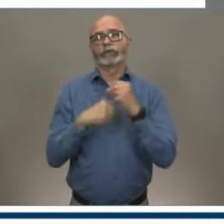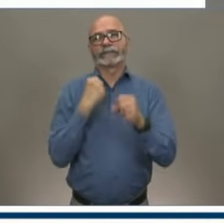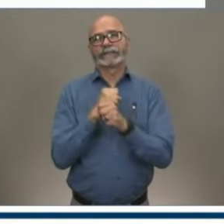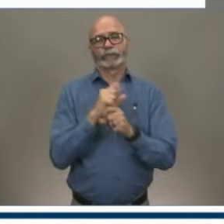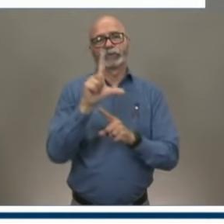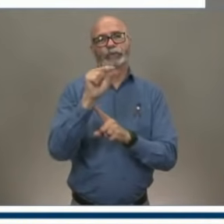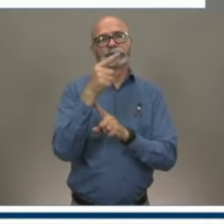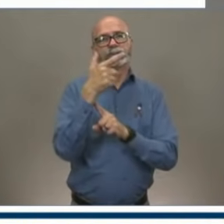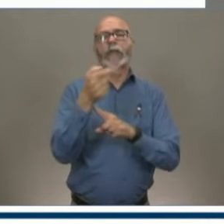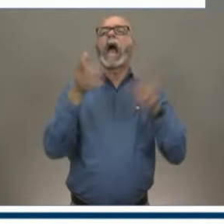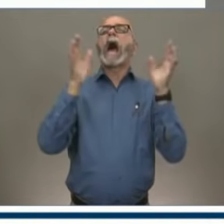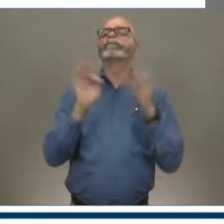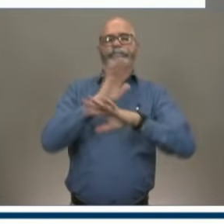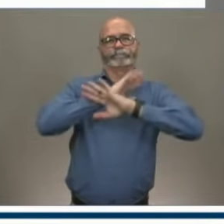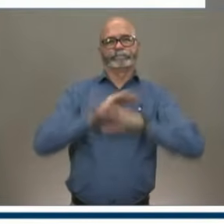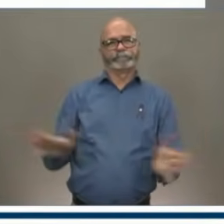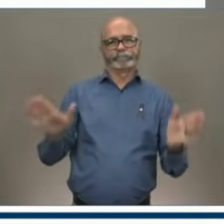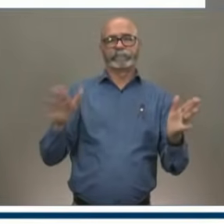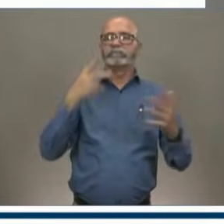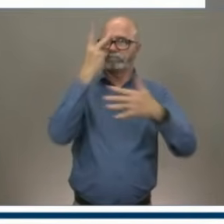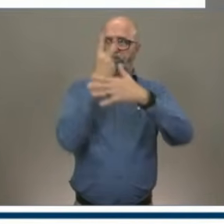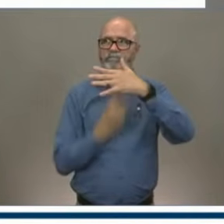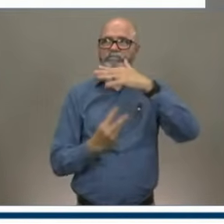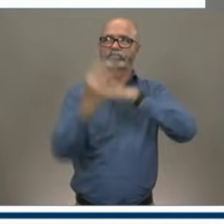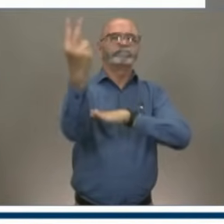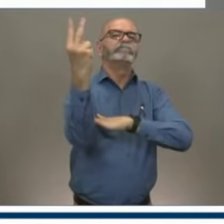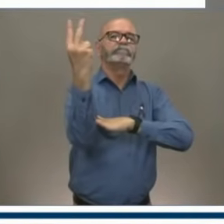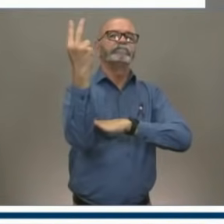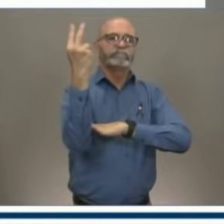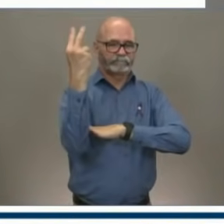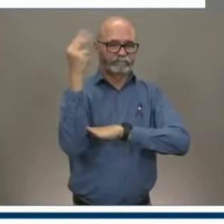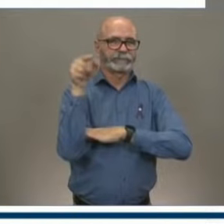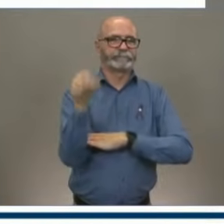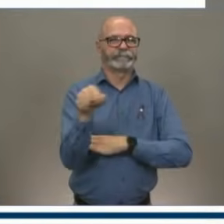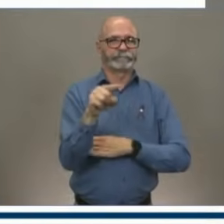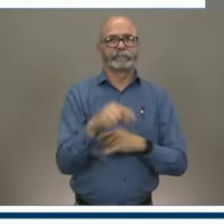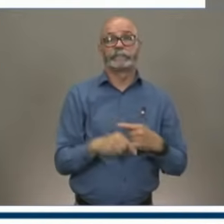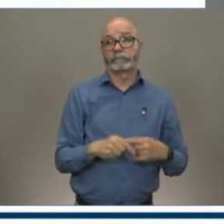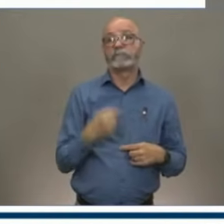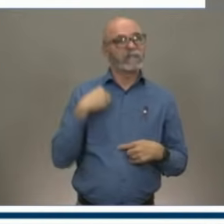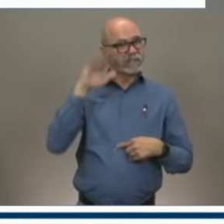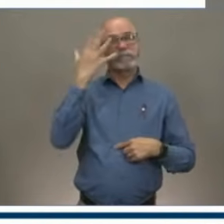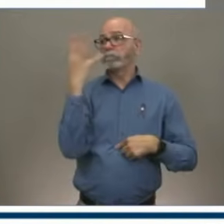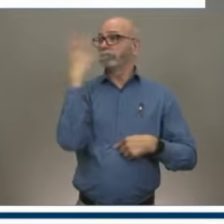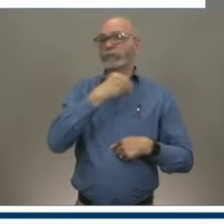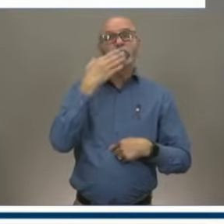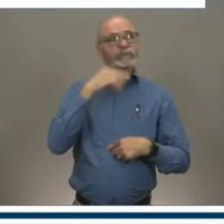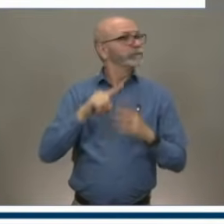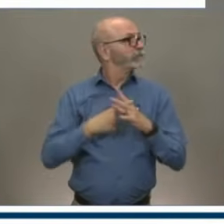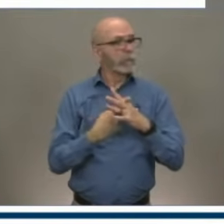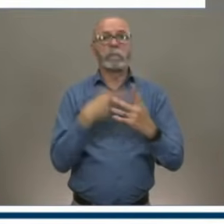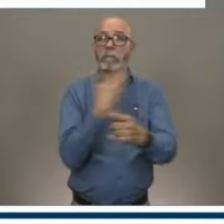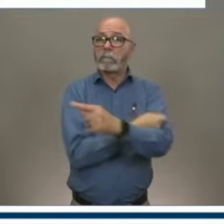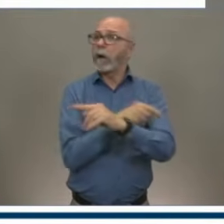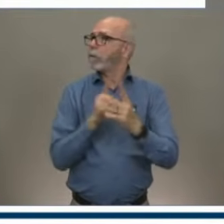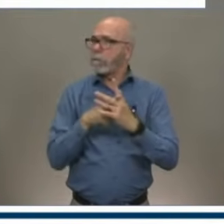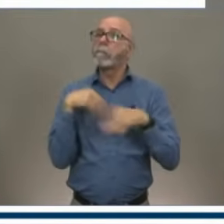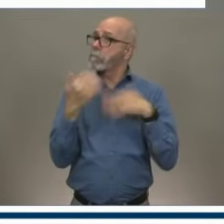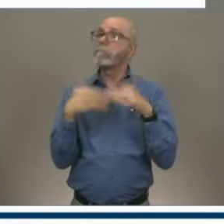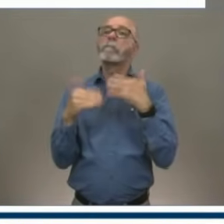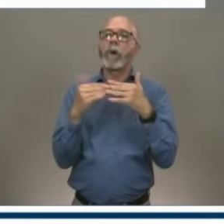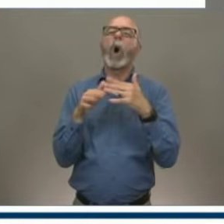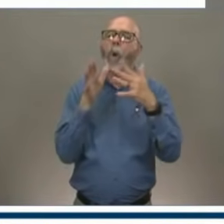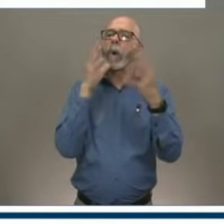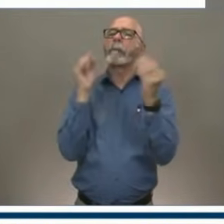Scotia is built along that expectation. So things are moving very quickly on the vaccine rollout, lots more to come, and I